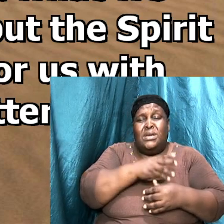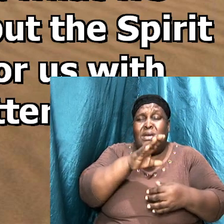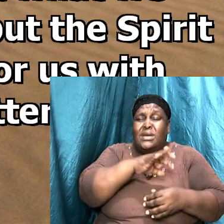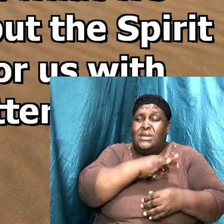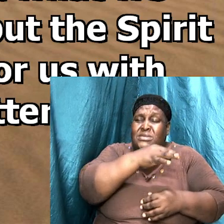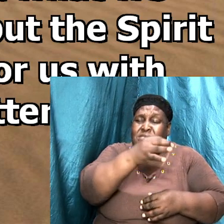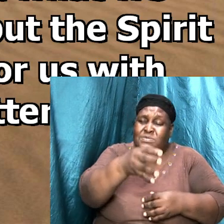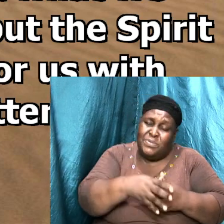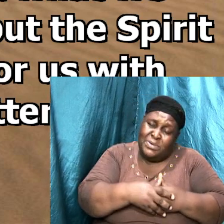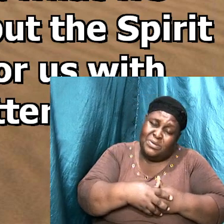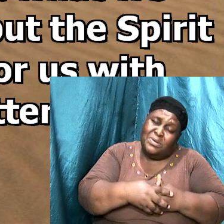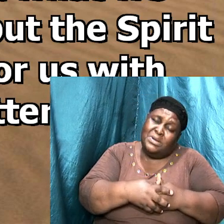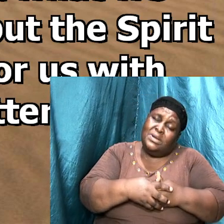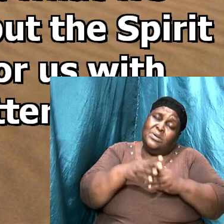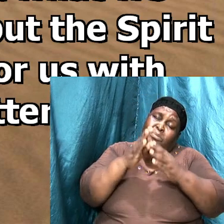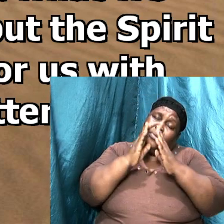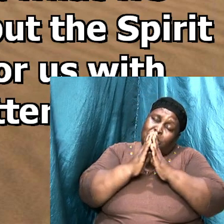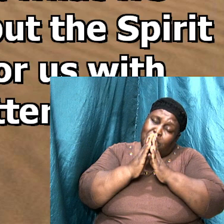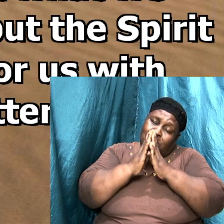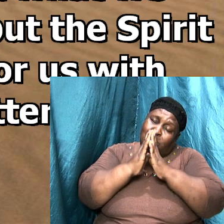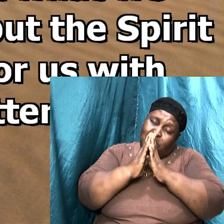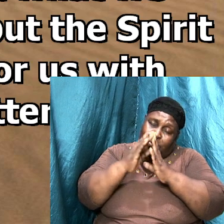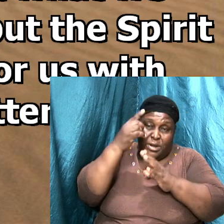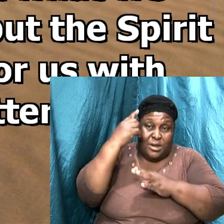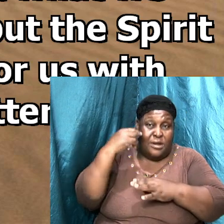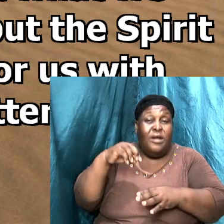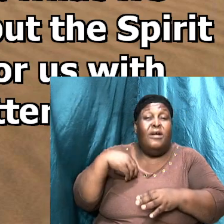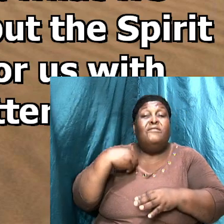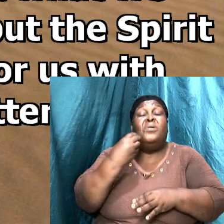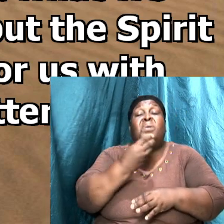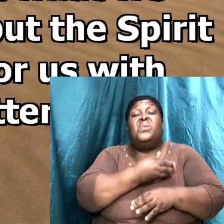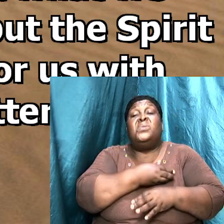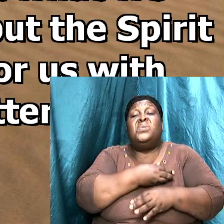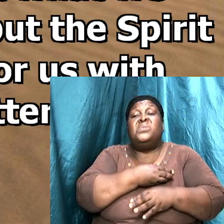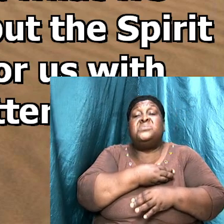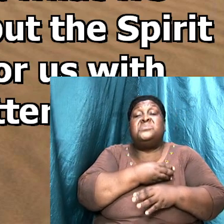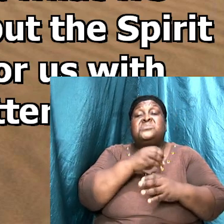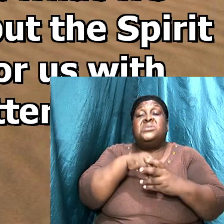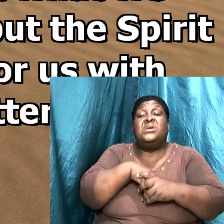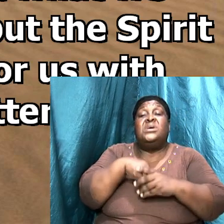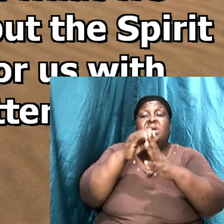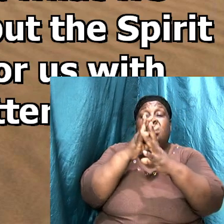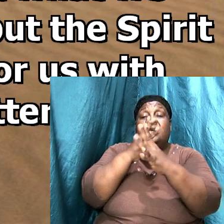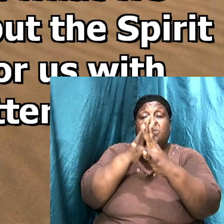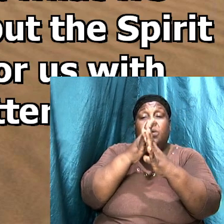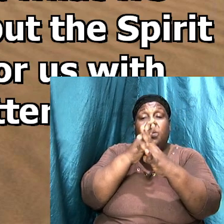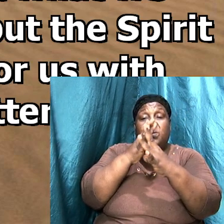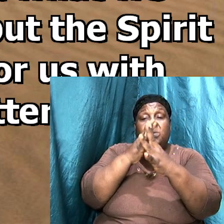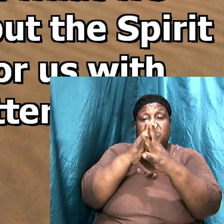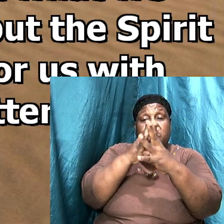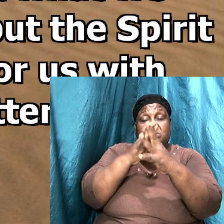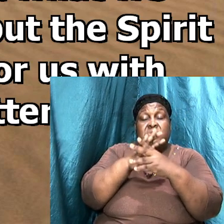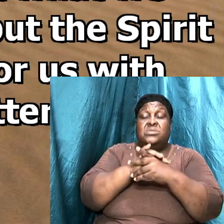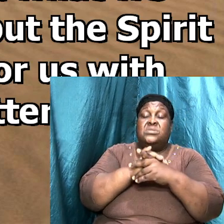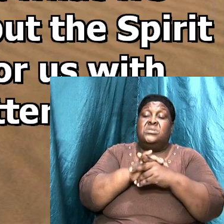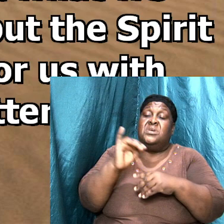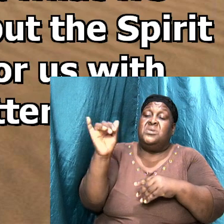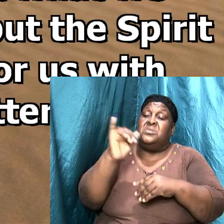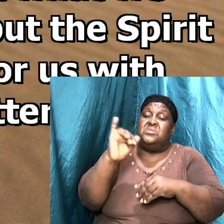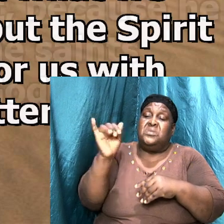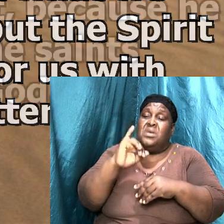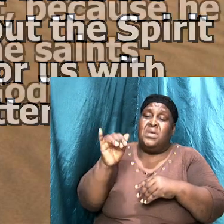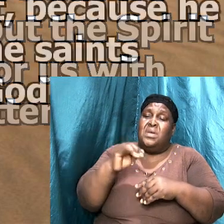spirit interceding on your behalf in tongues spirit talking unto God likewise the spirit also helpeth our